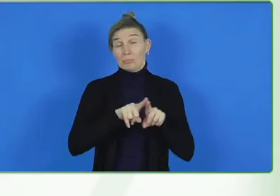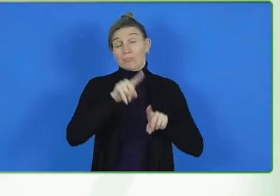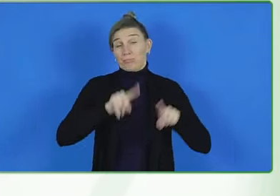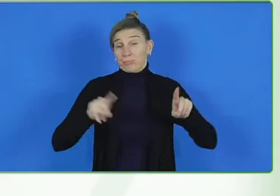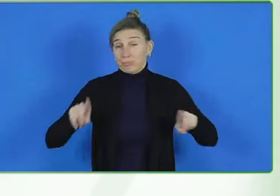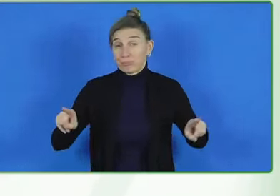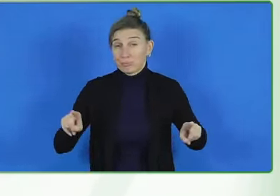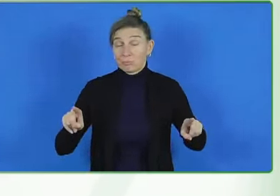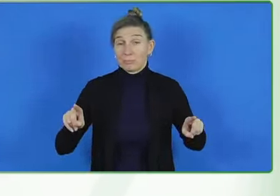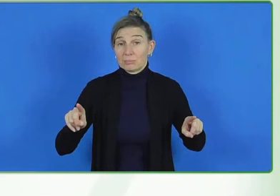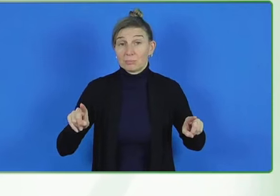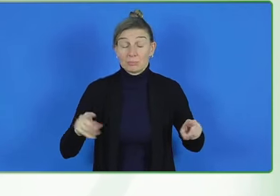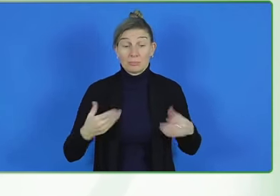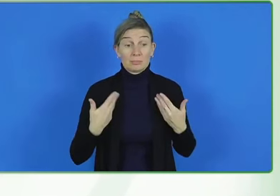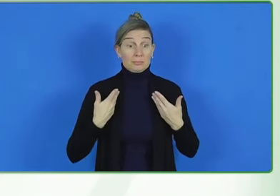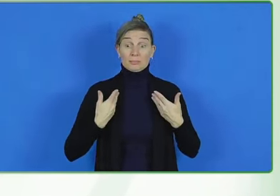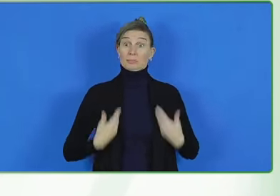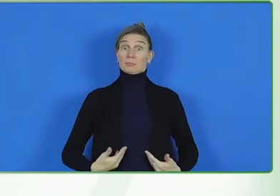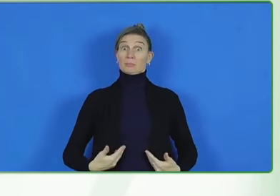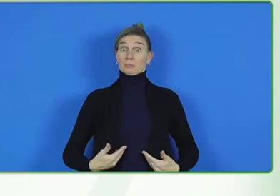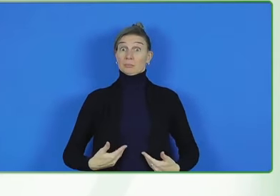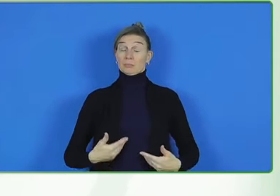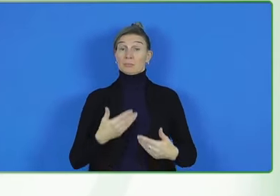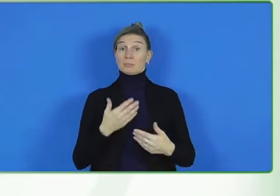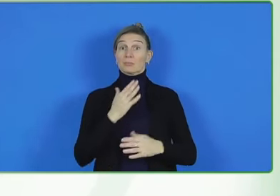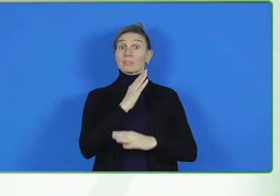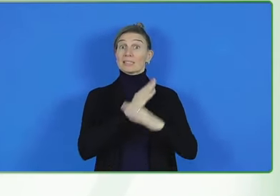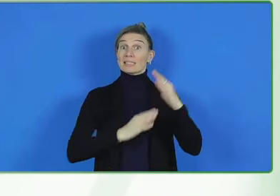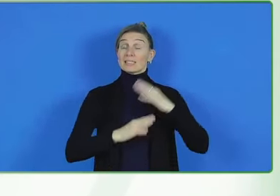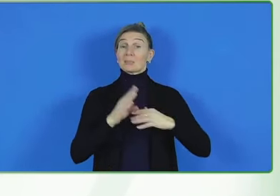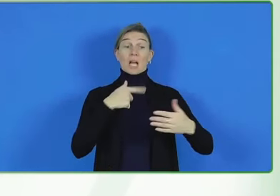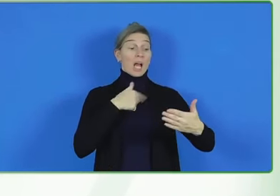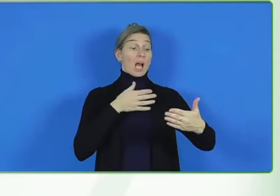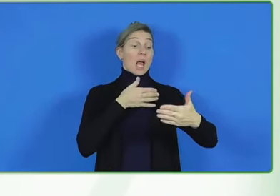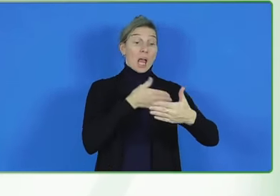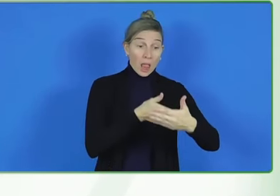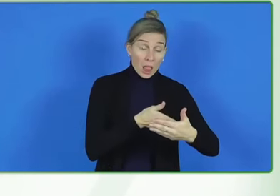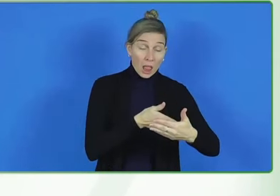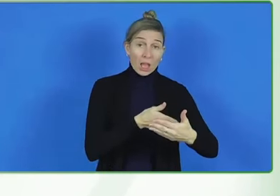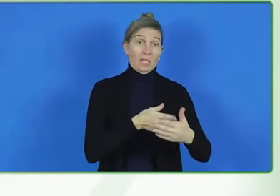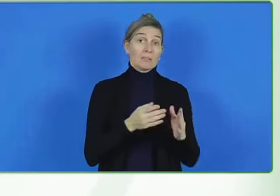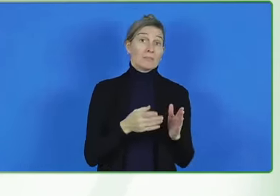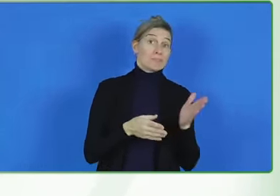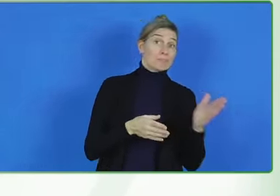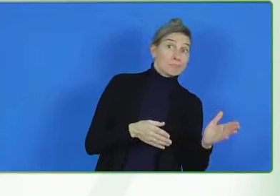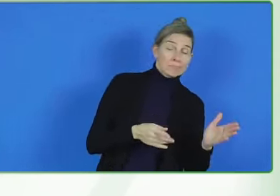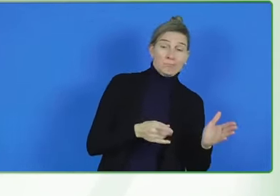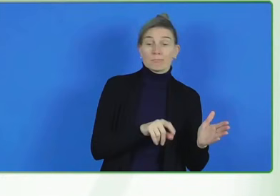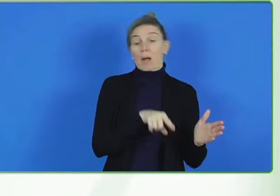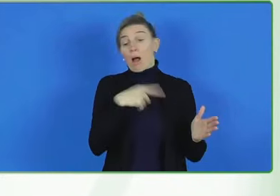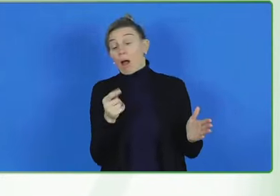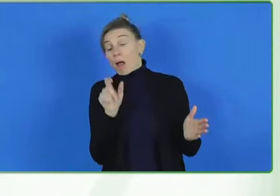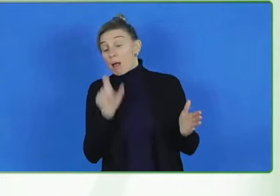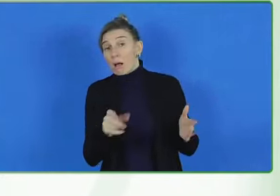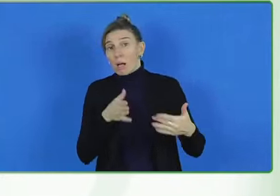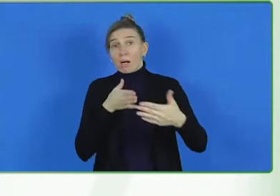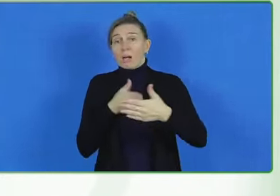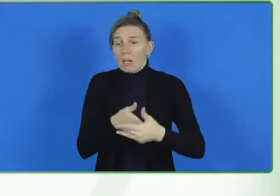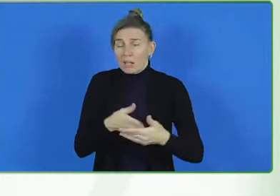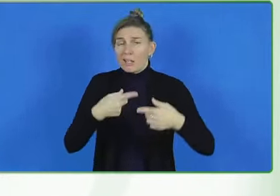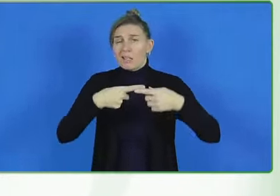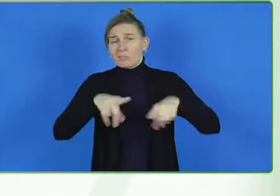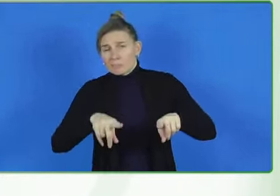they have, and the nature of the digital platform or devices used in the telehealth